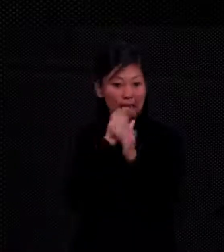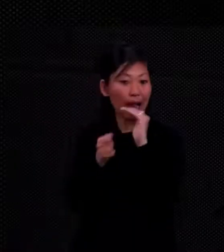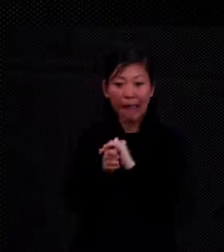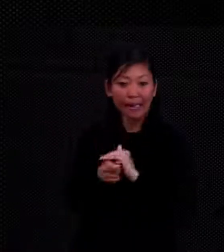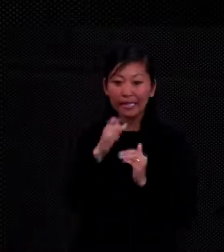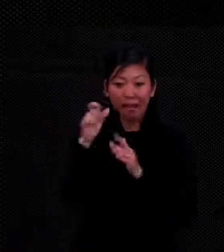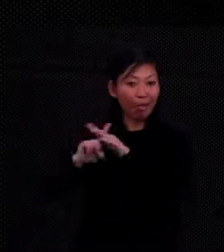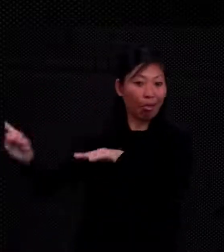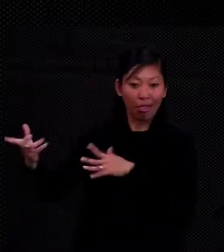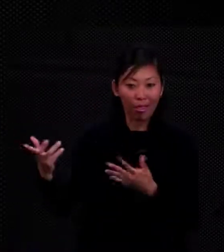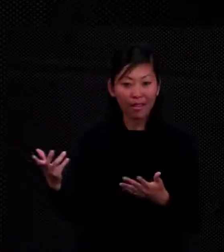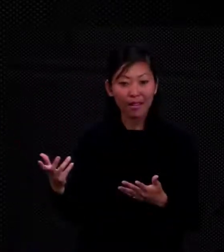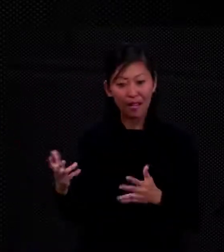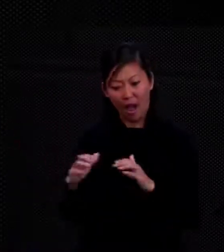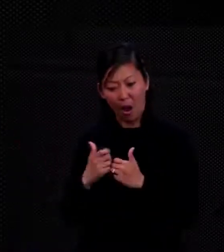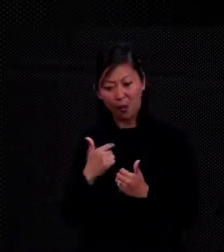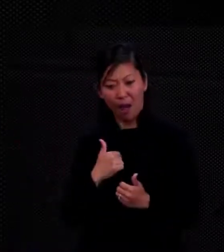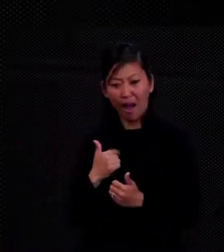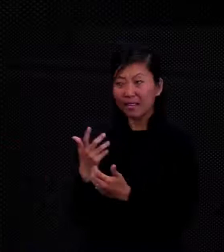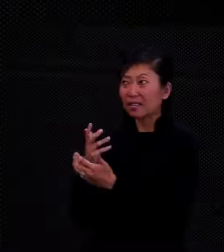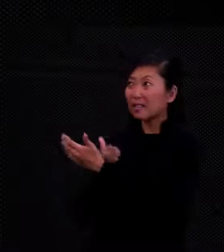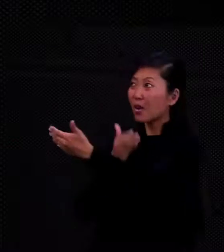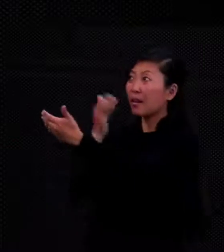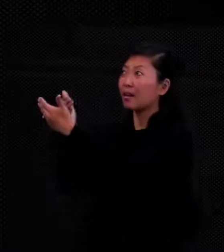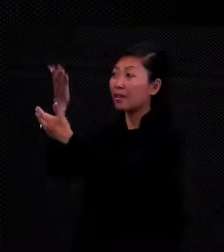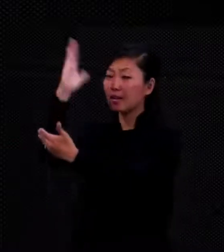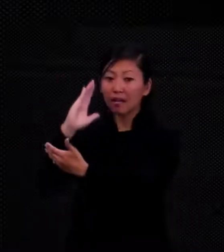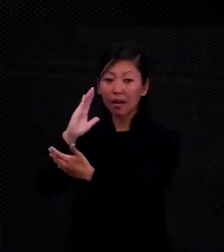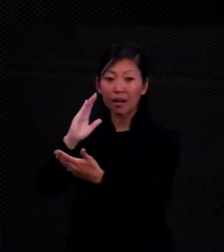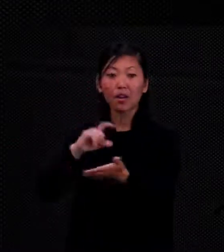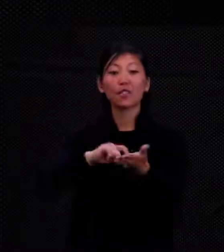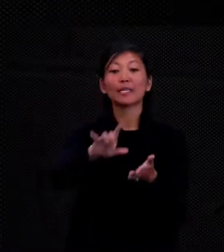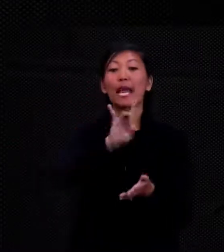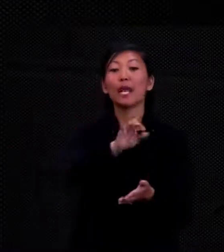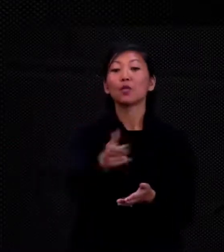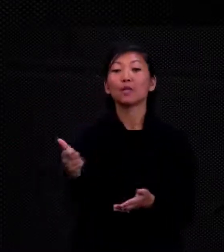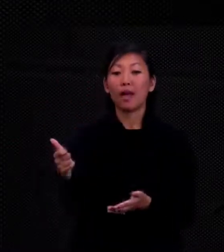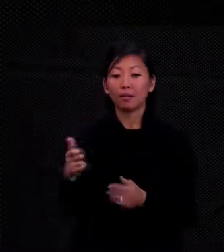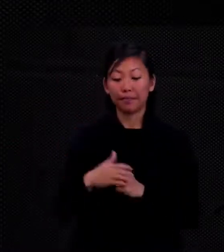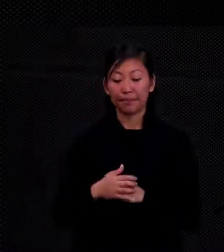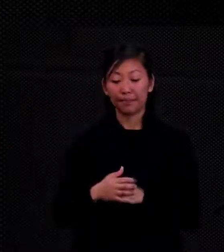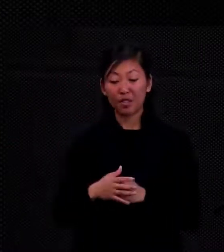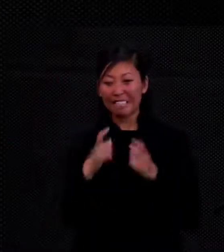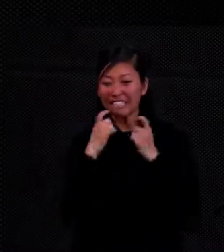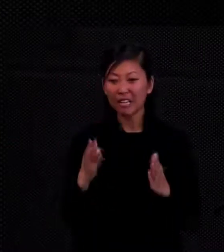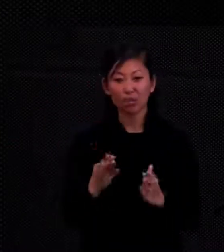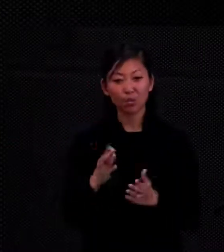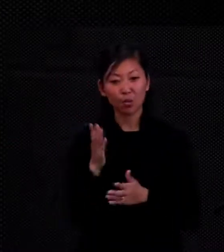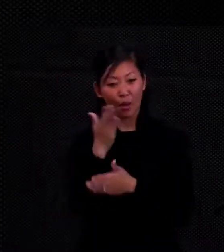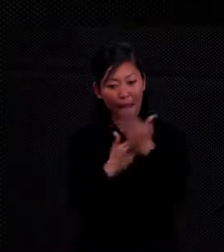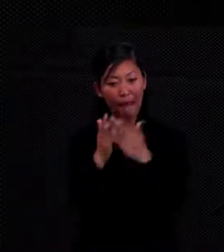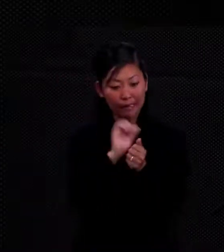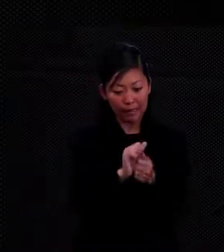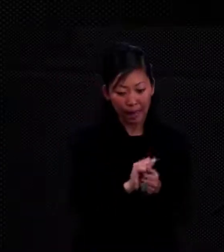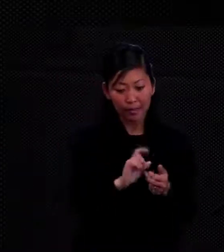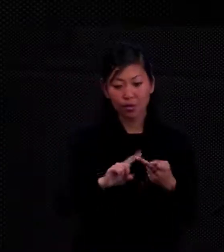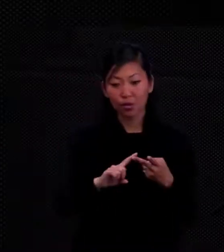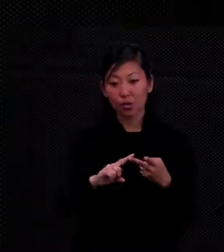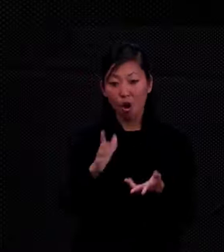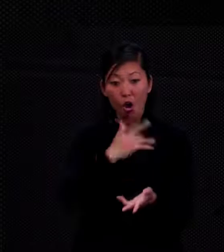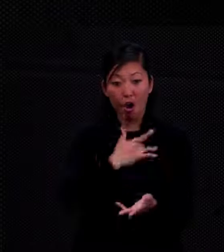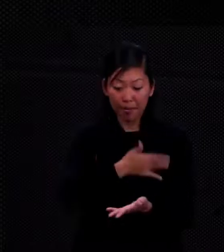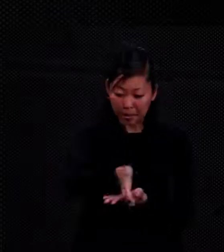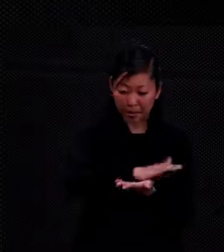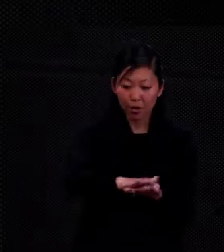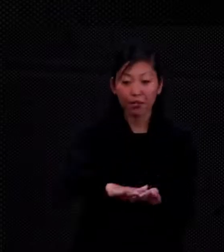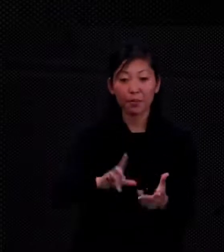How do I draw near to God? Verses 8 to 10 tell me. Cleanse your hands, you sinners, and purify your heart, you double-minded. Be wretched